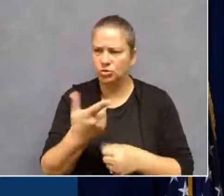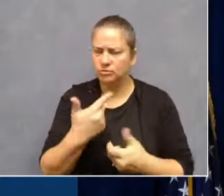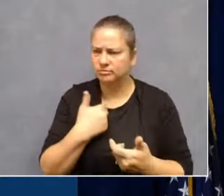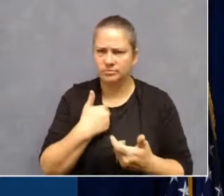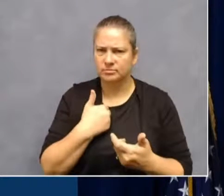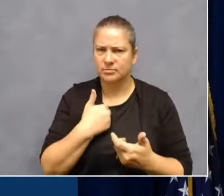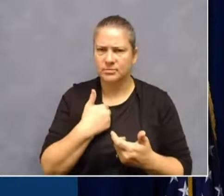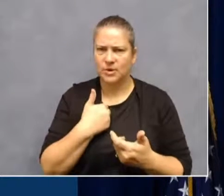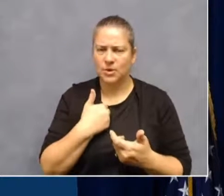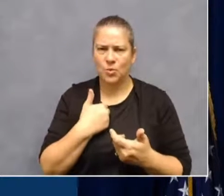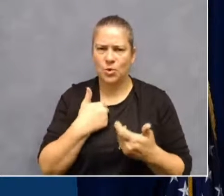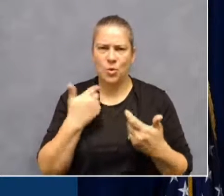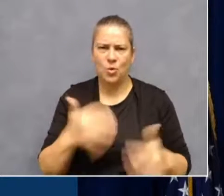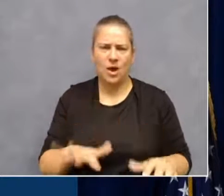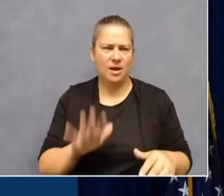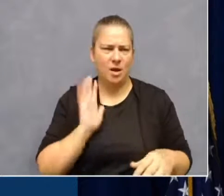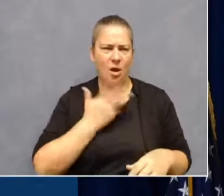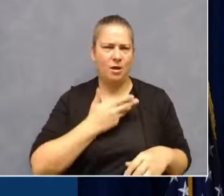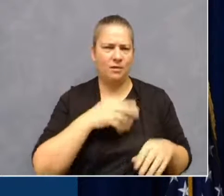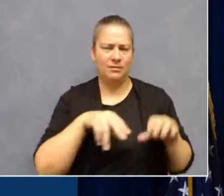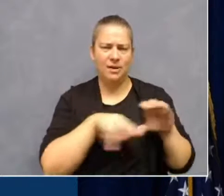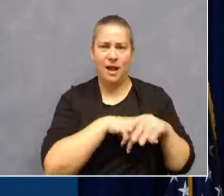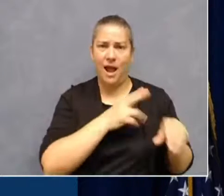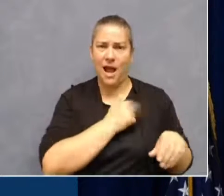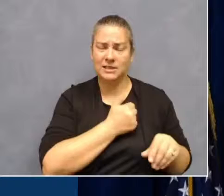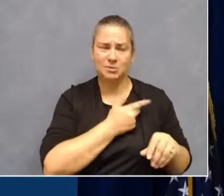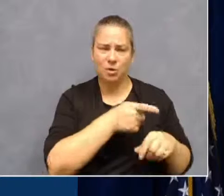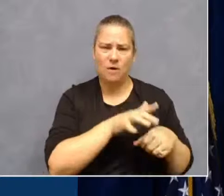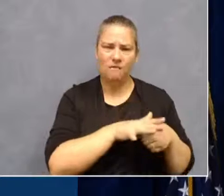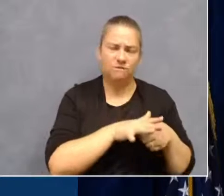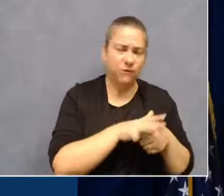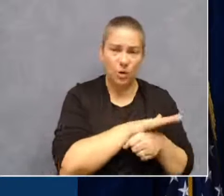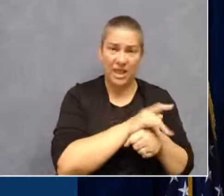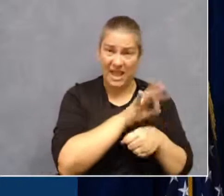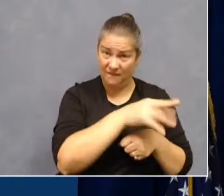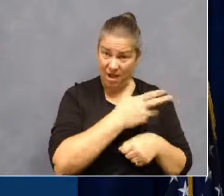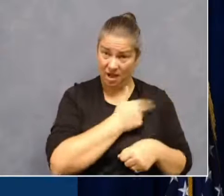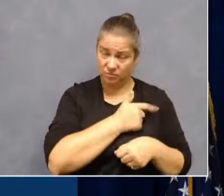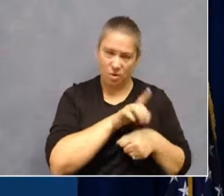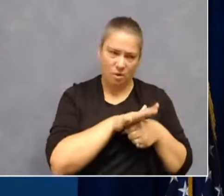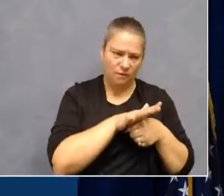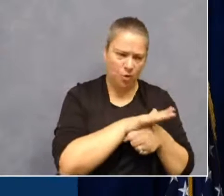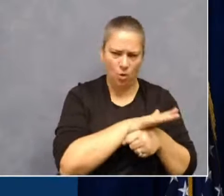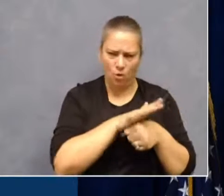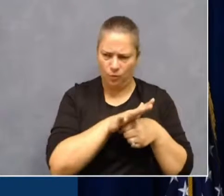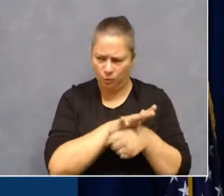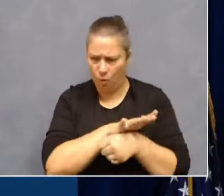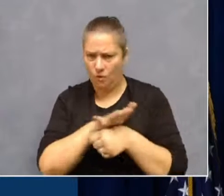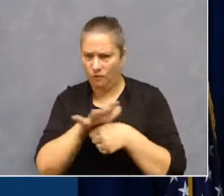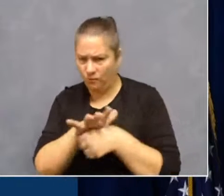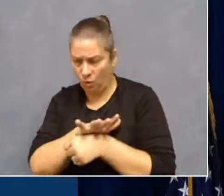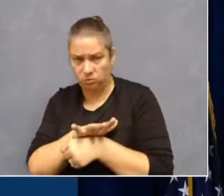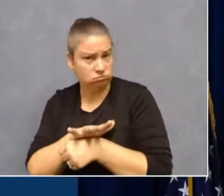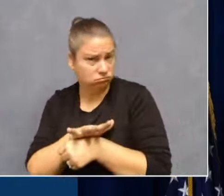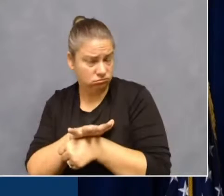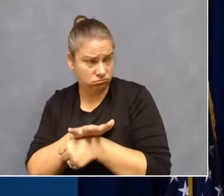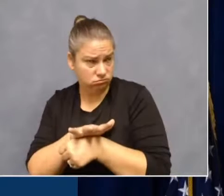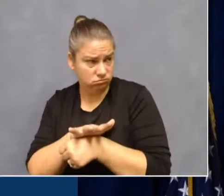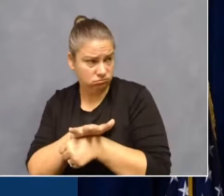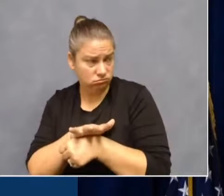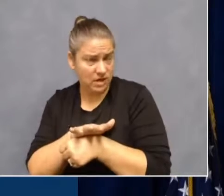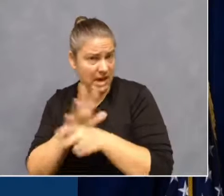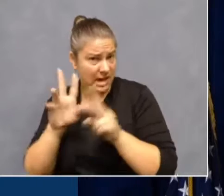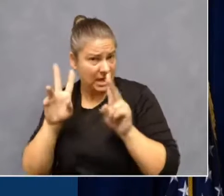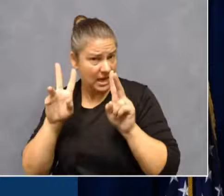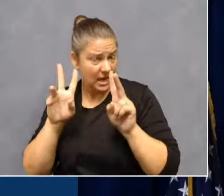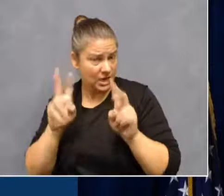ICU beds. Because if our ICU beds are full, it doesn't just mean that we have an issue on number that are available.